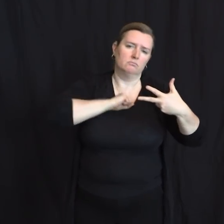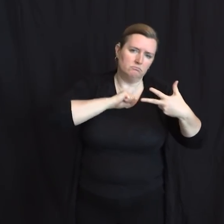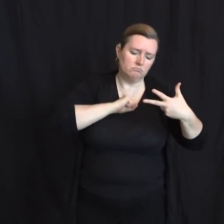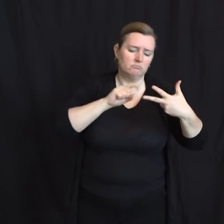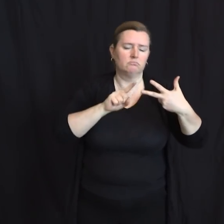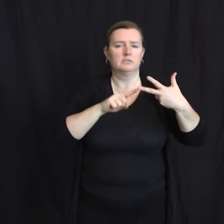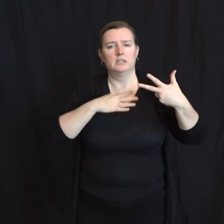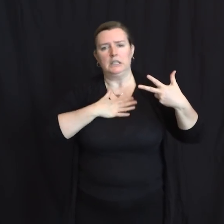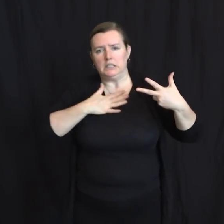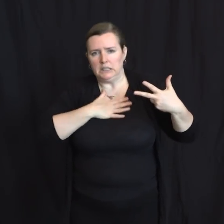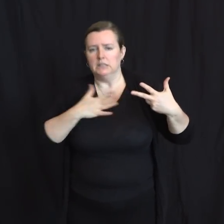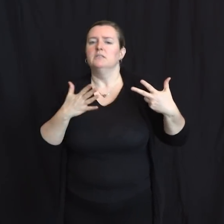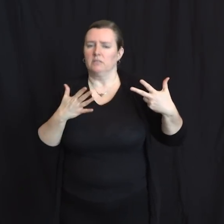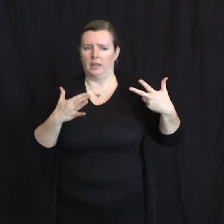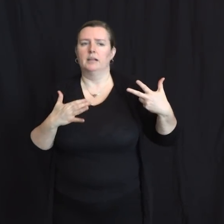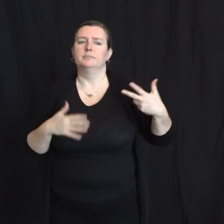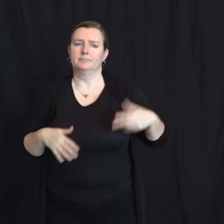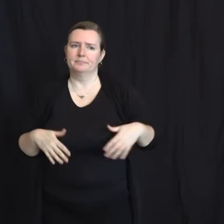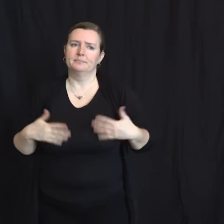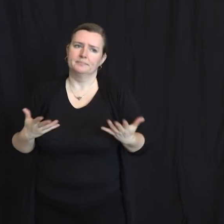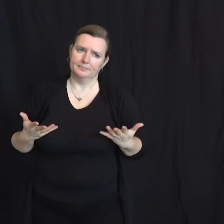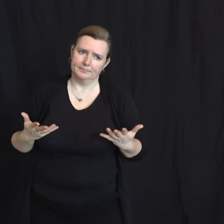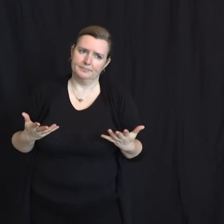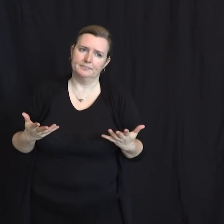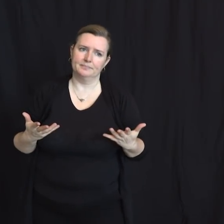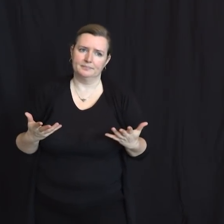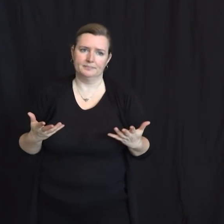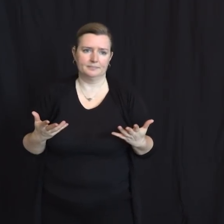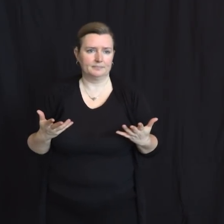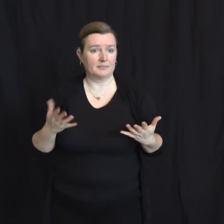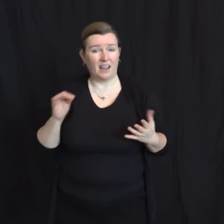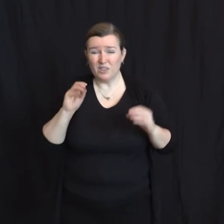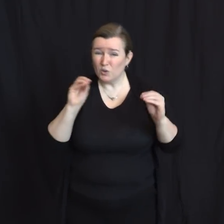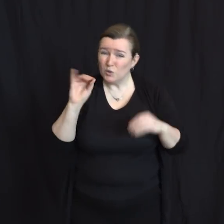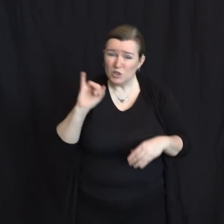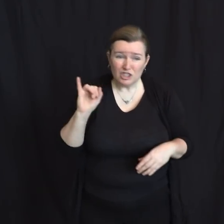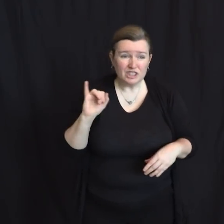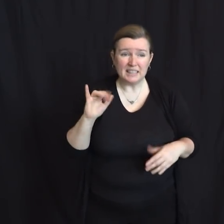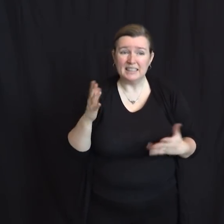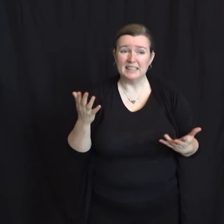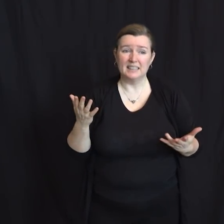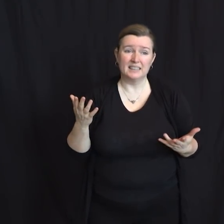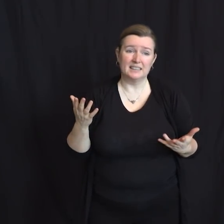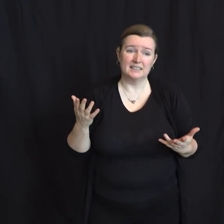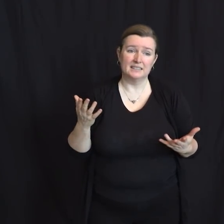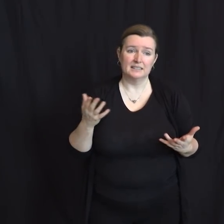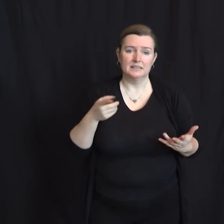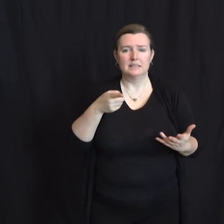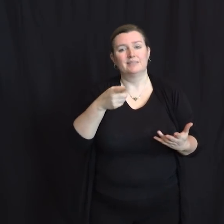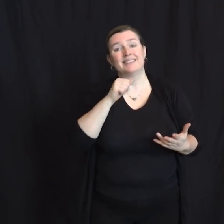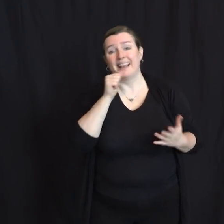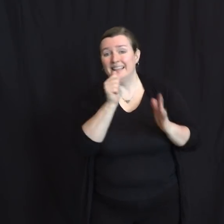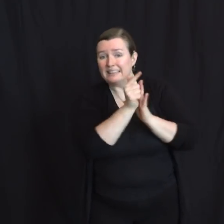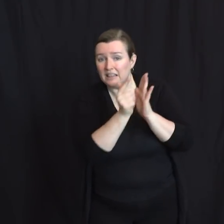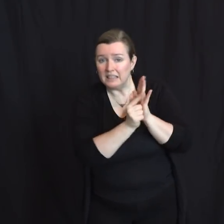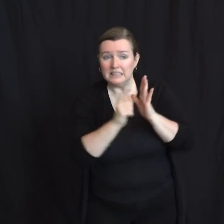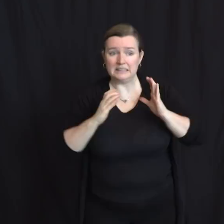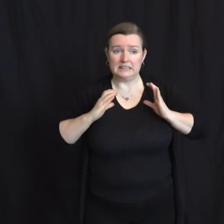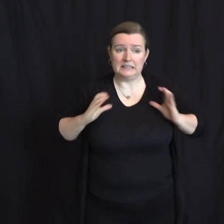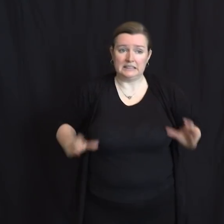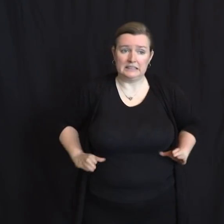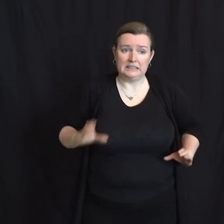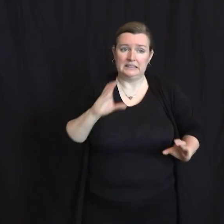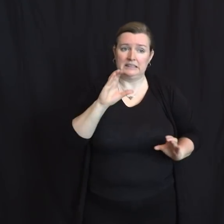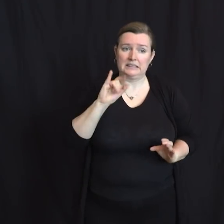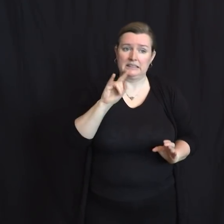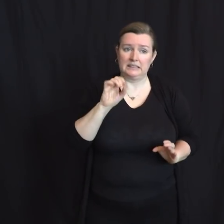feeling well, and if you have no insurance or you're undocumented, we have federally qualified healthcare centers.